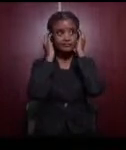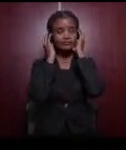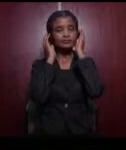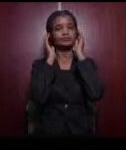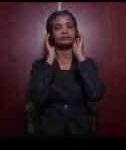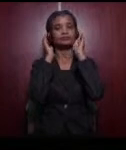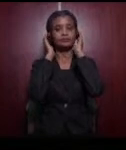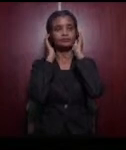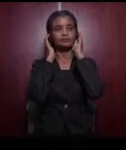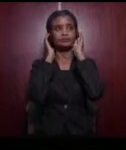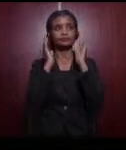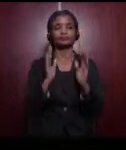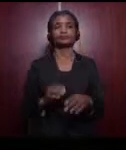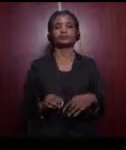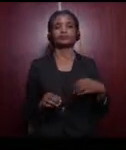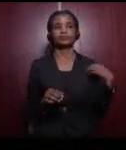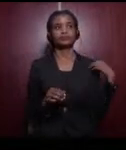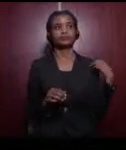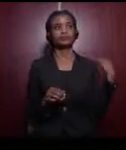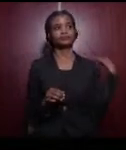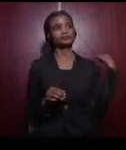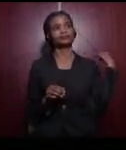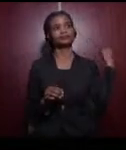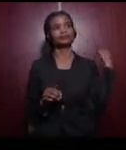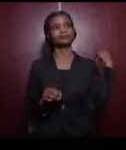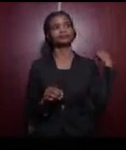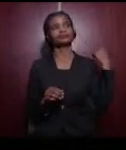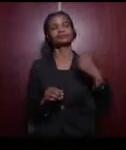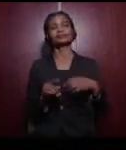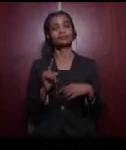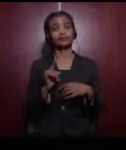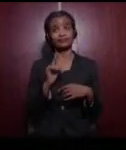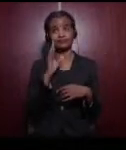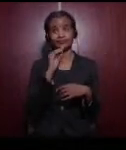Okay. Like Ndiambe